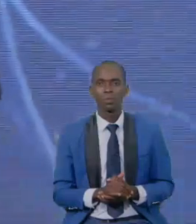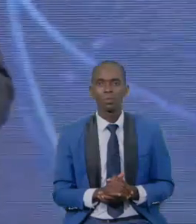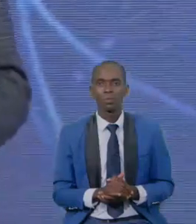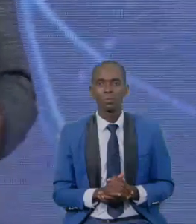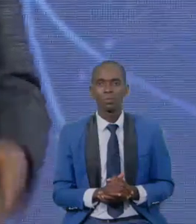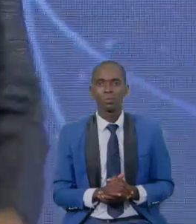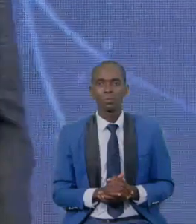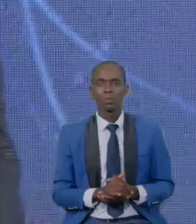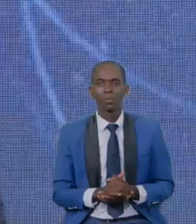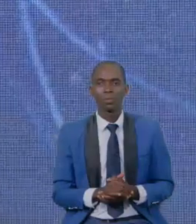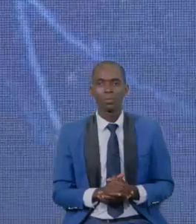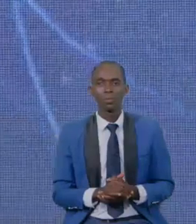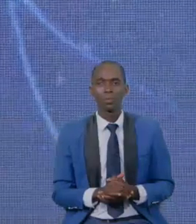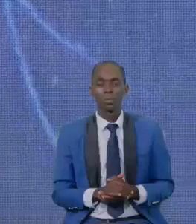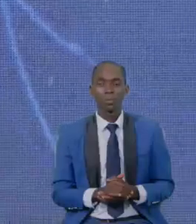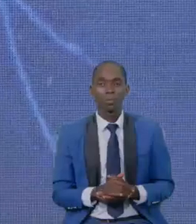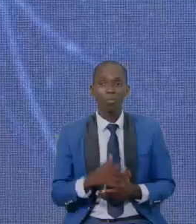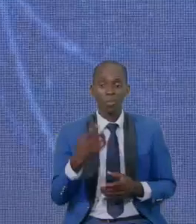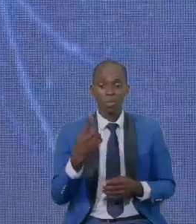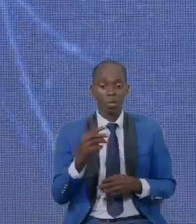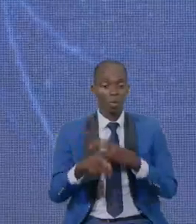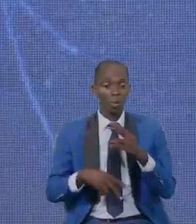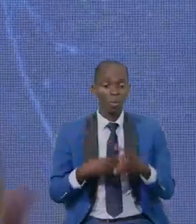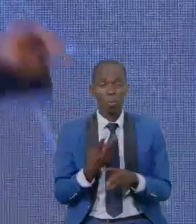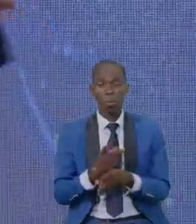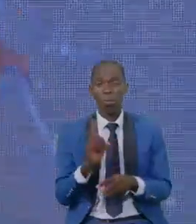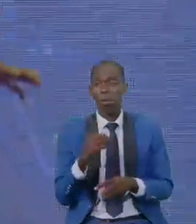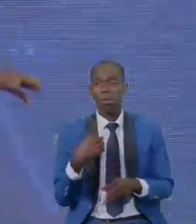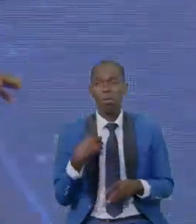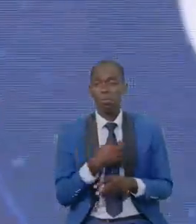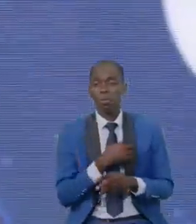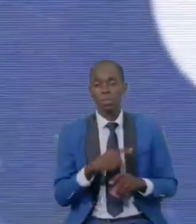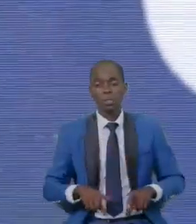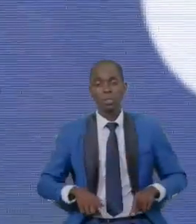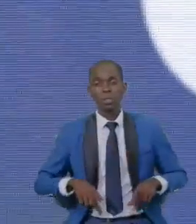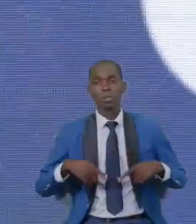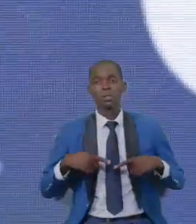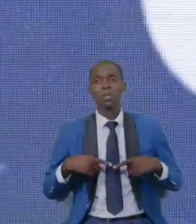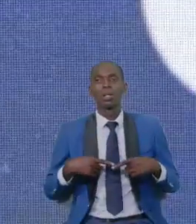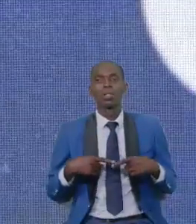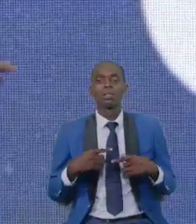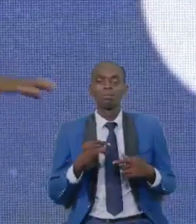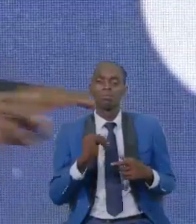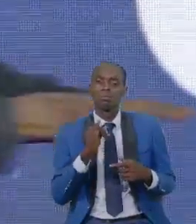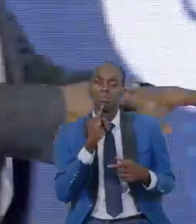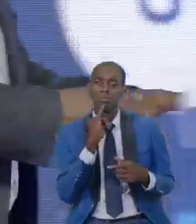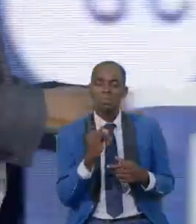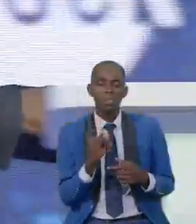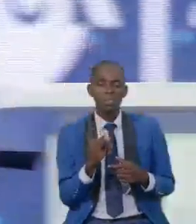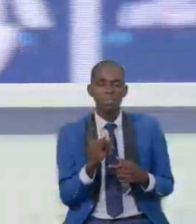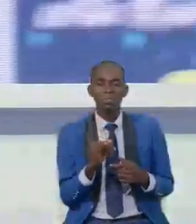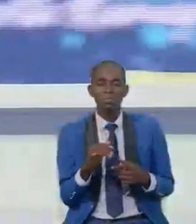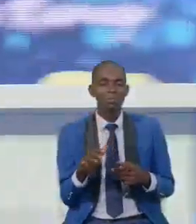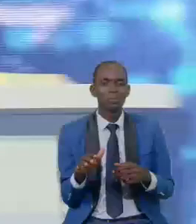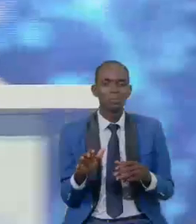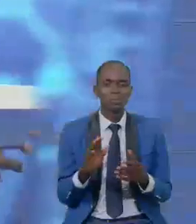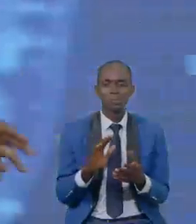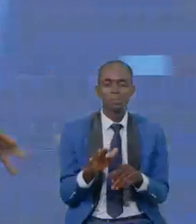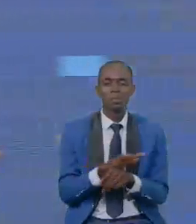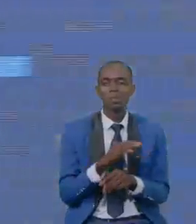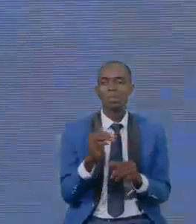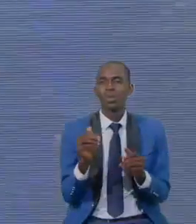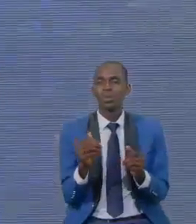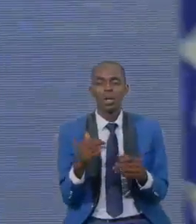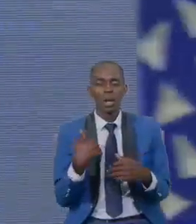The world in which we live has kind of intimidated everyone,